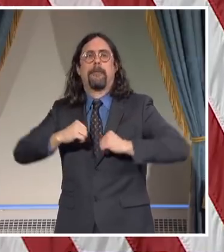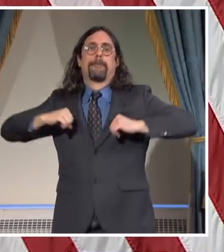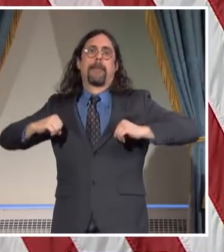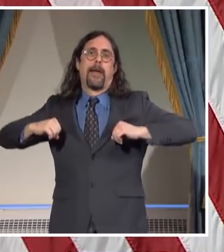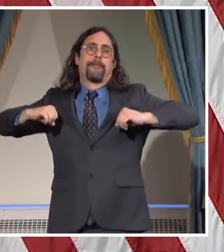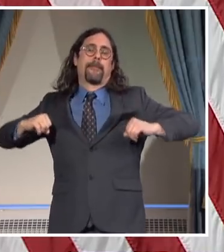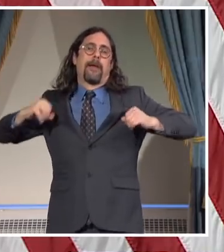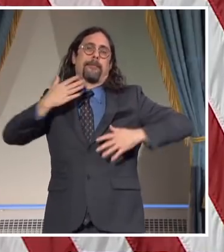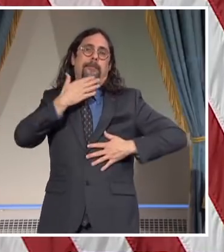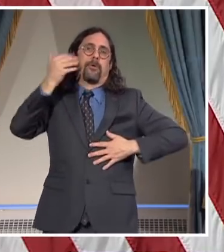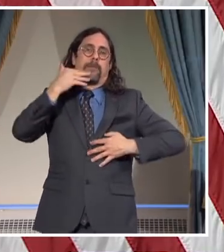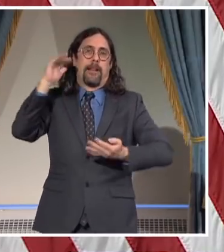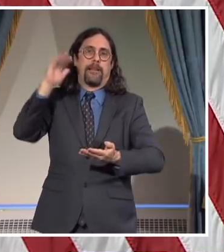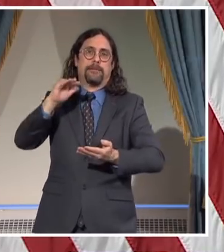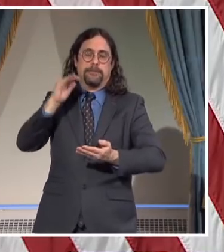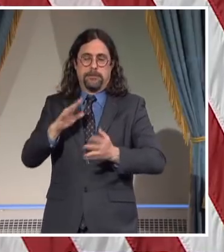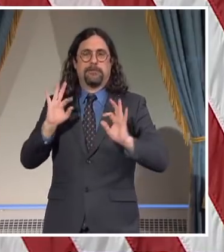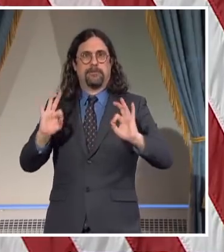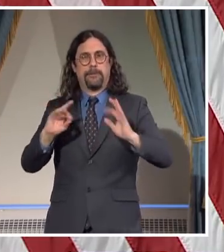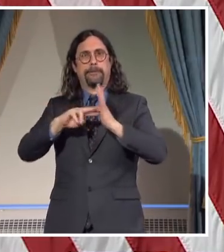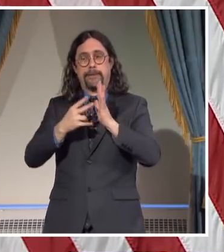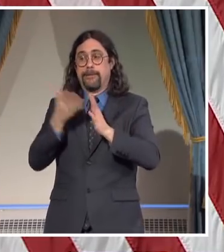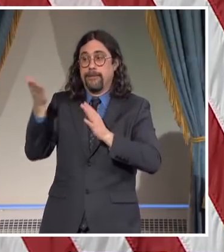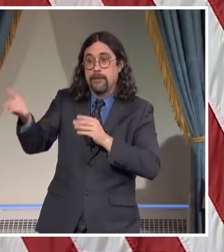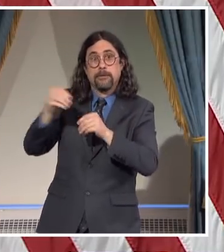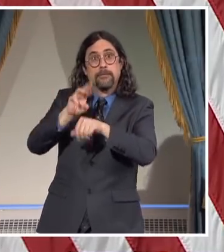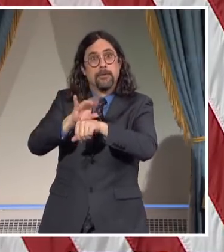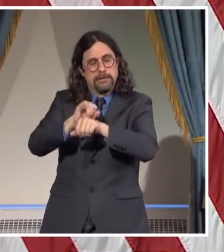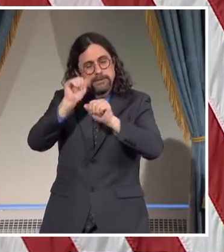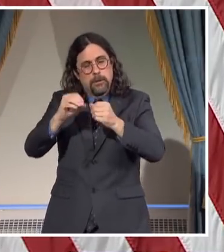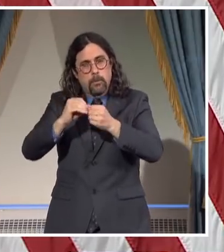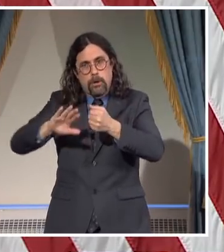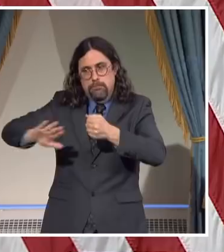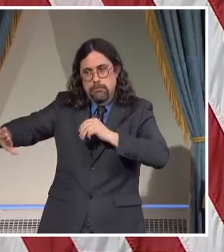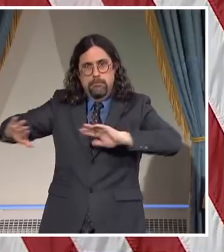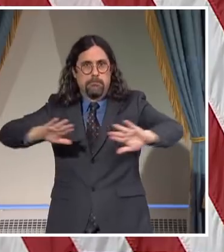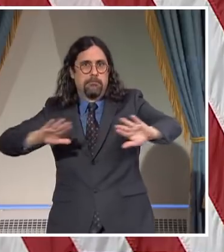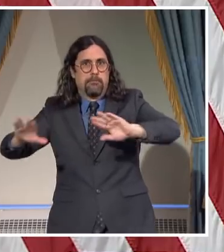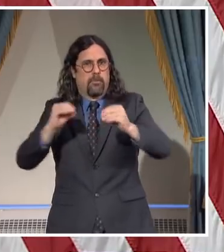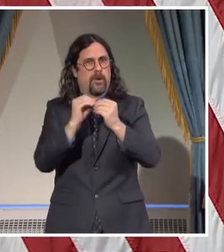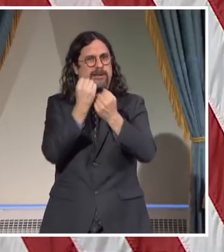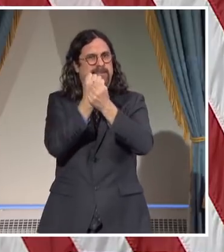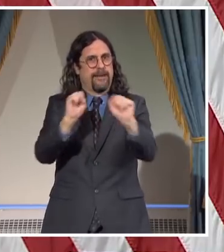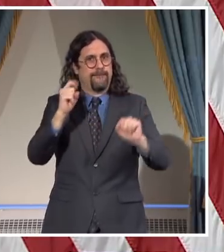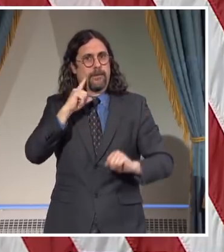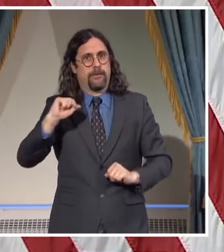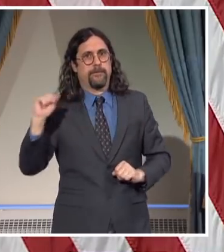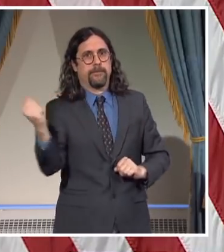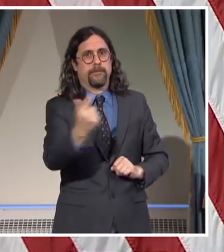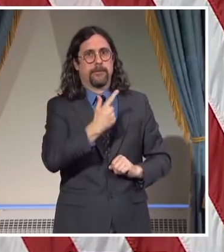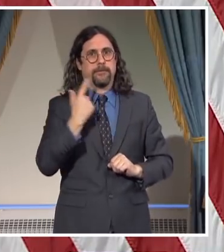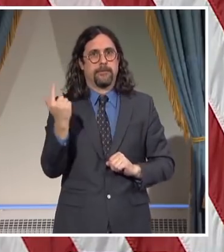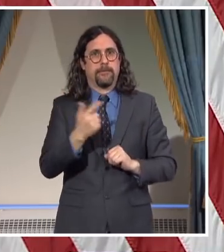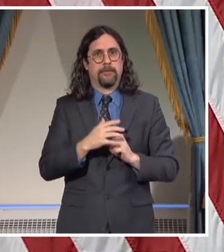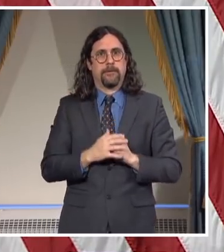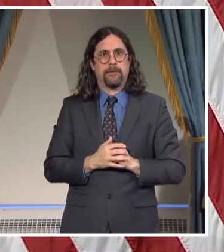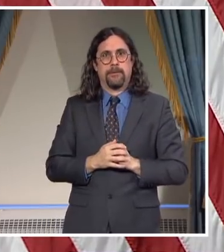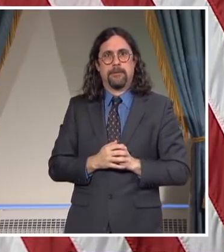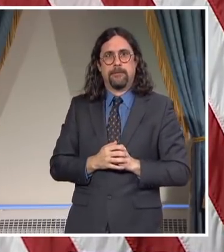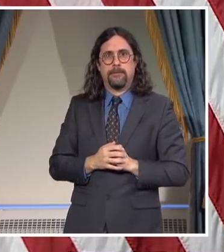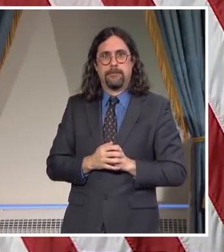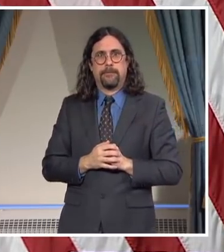core question about how healthcare is being provided by the correctional health folks, Dr.